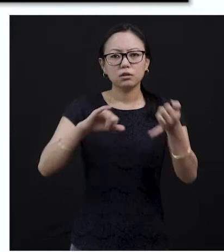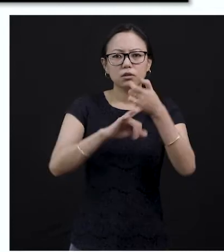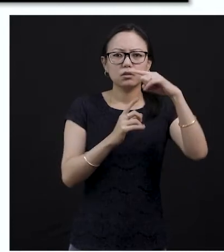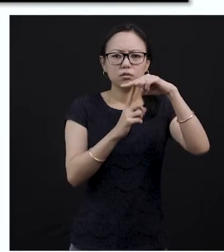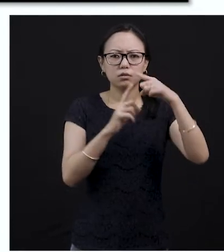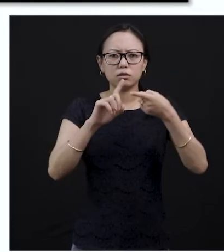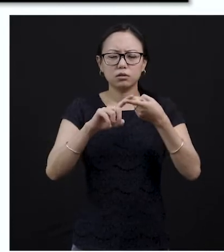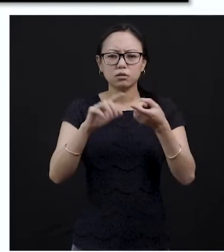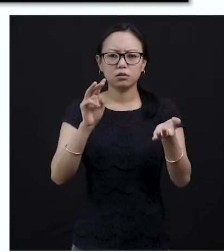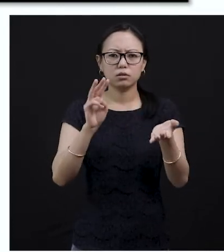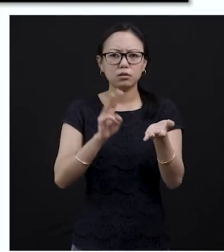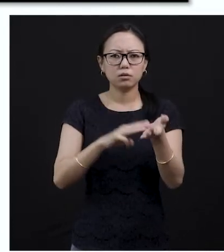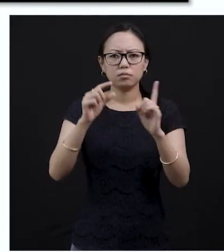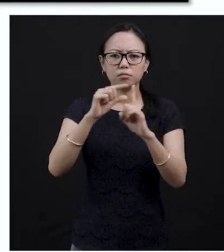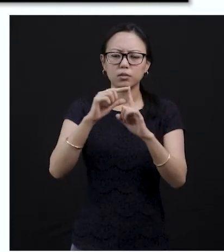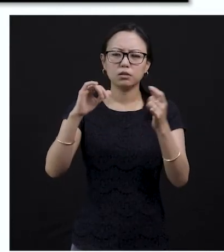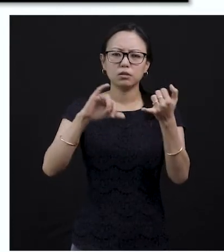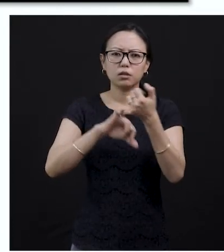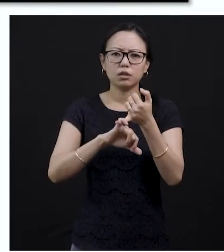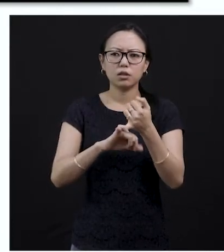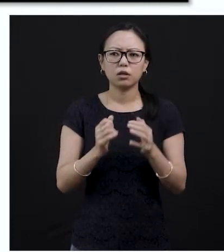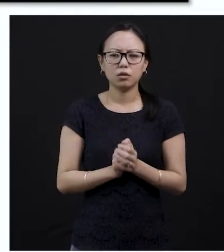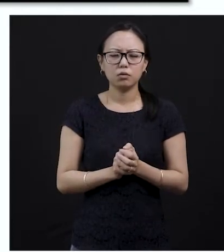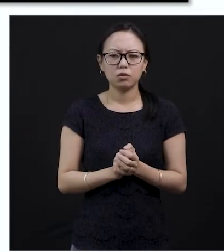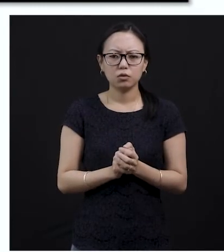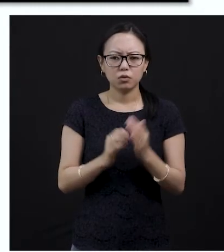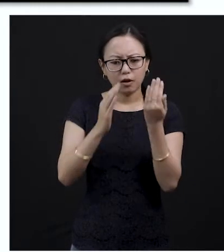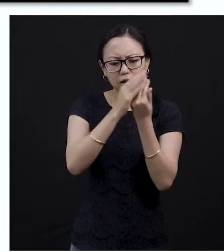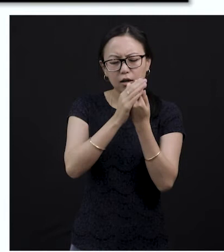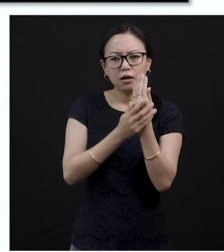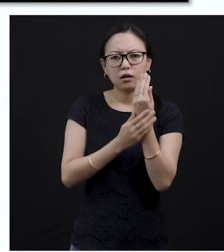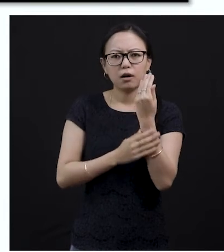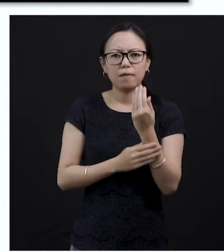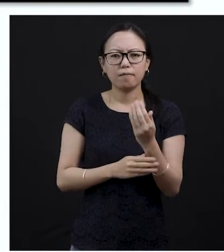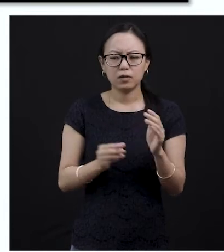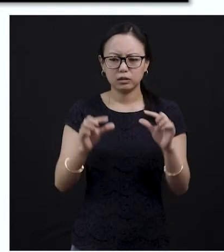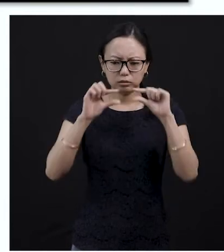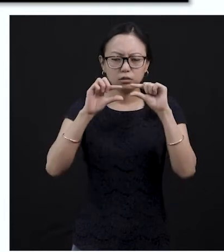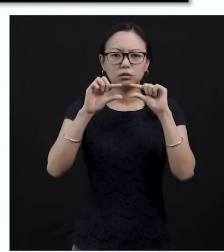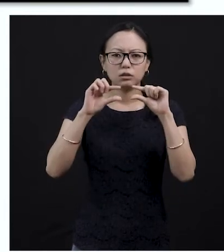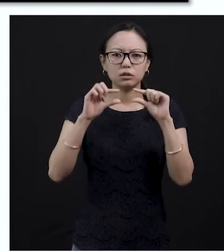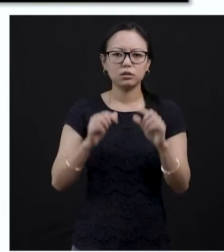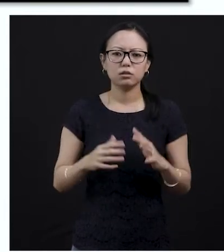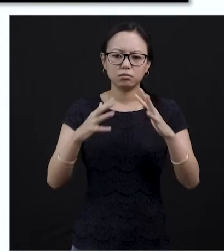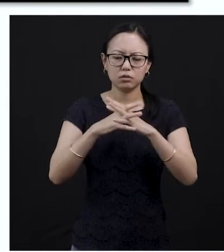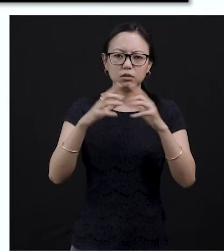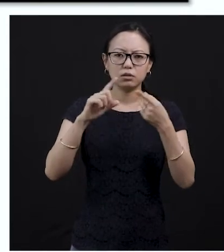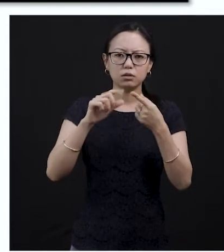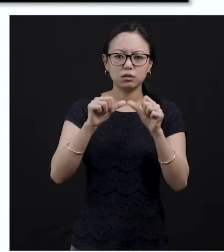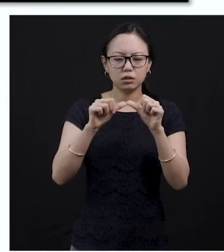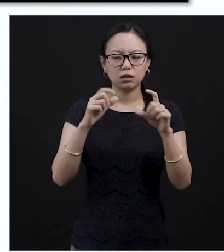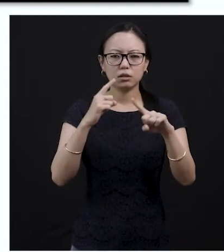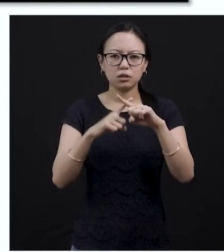which helps to retain water. So the main purpose of this stem and the